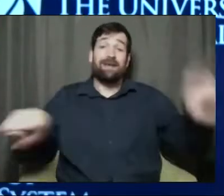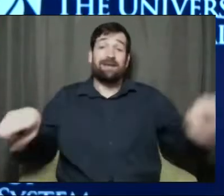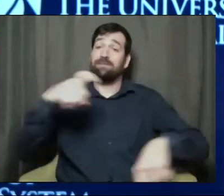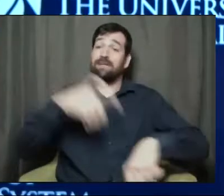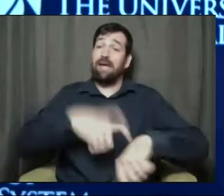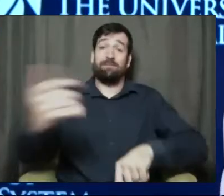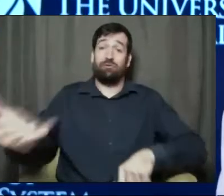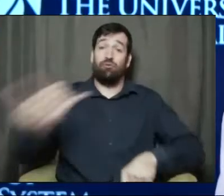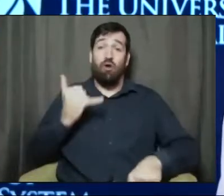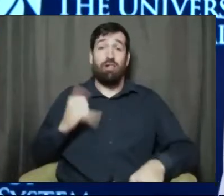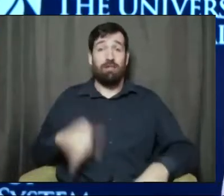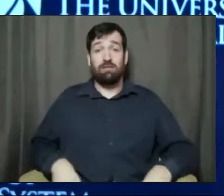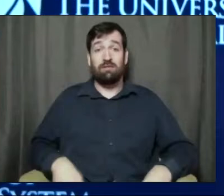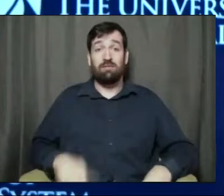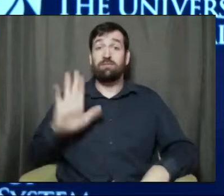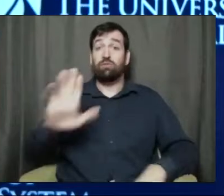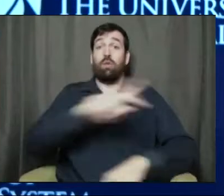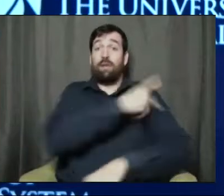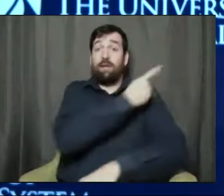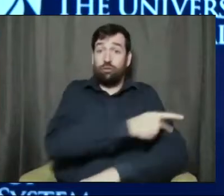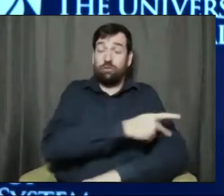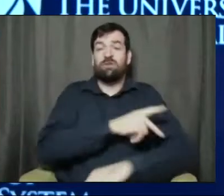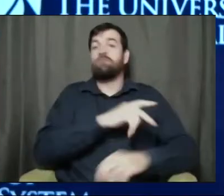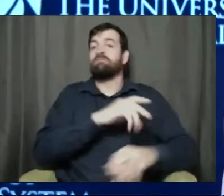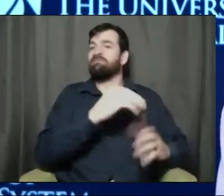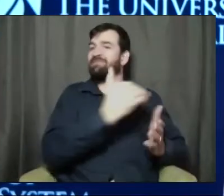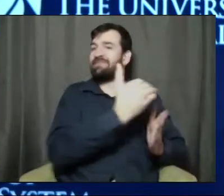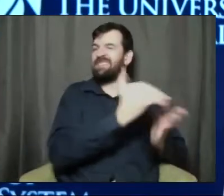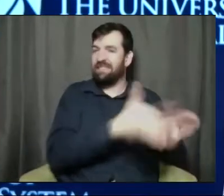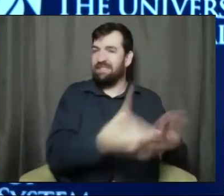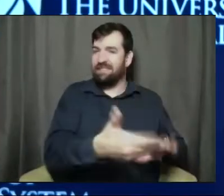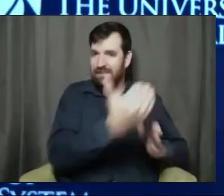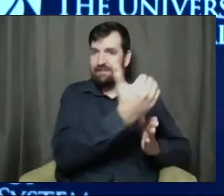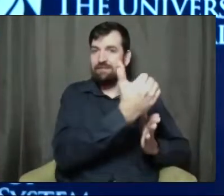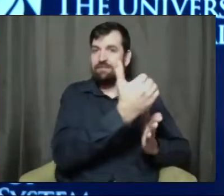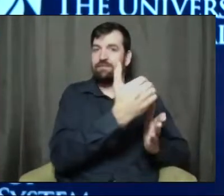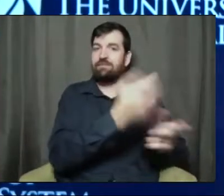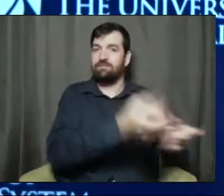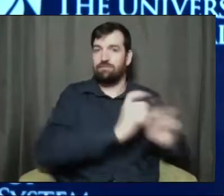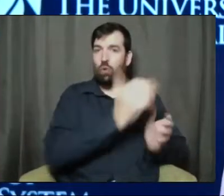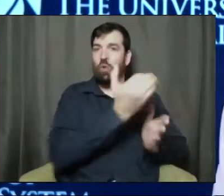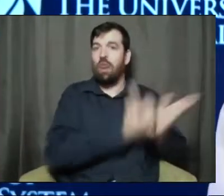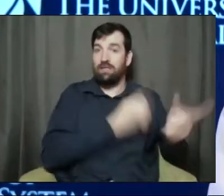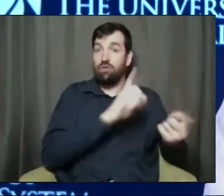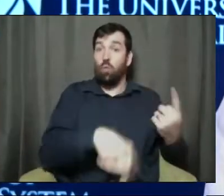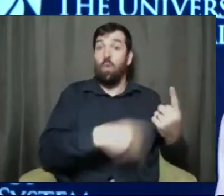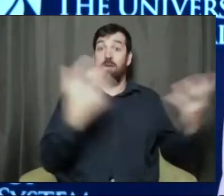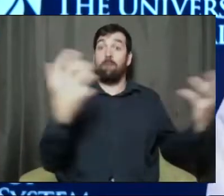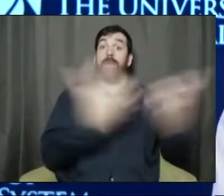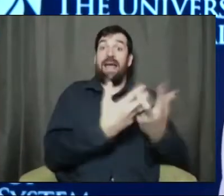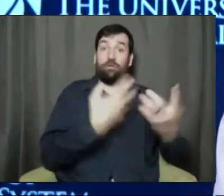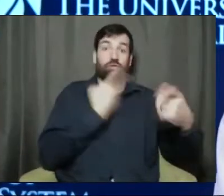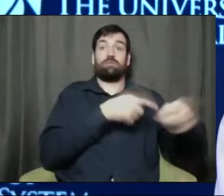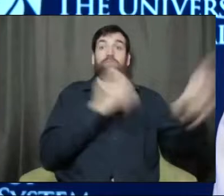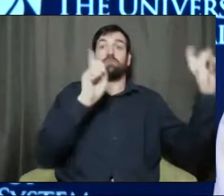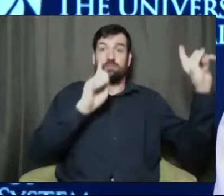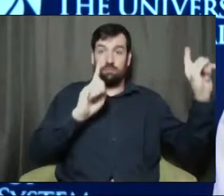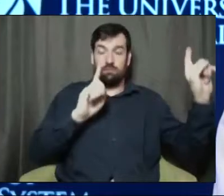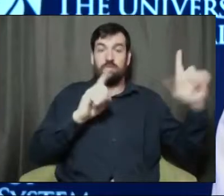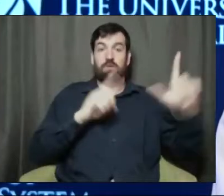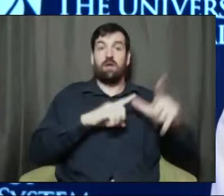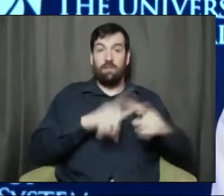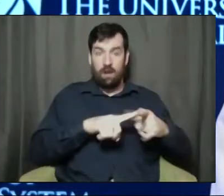your patient on the deceased donor list comes up for the match, okay. And then you assess